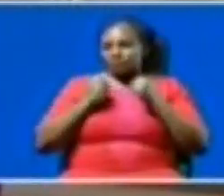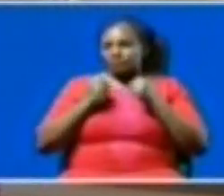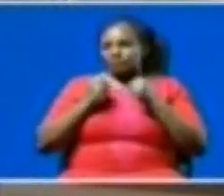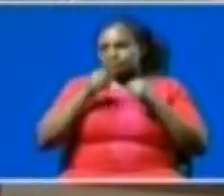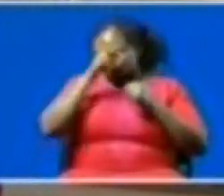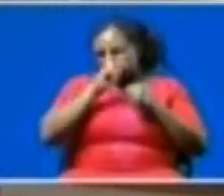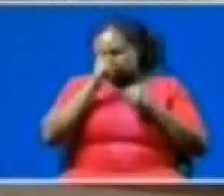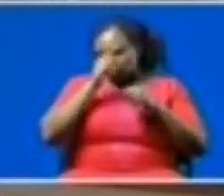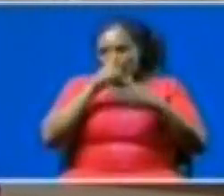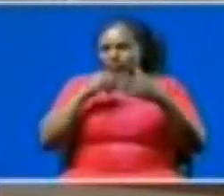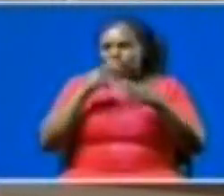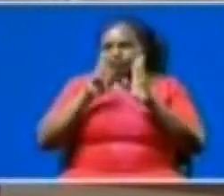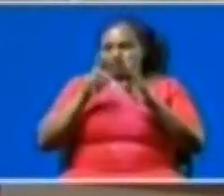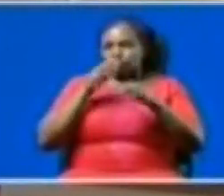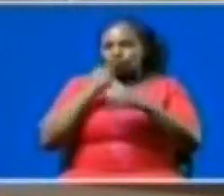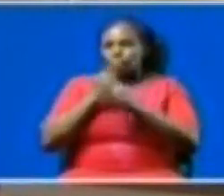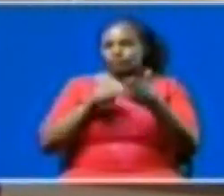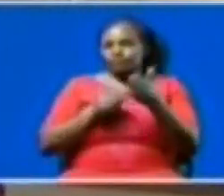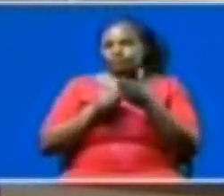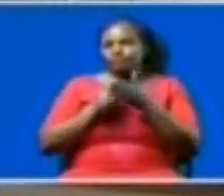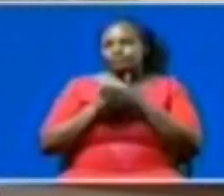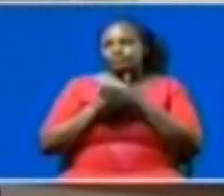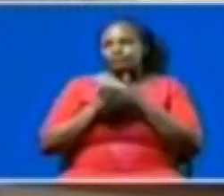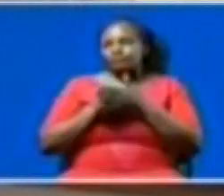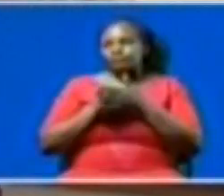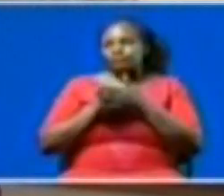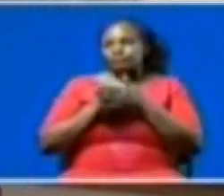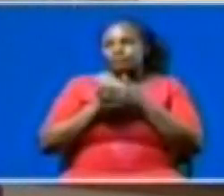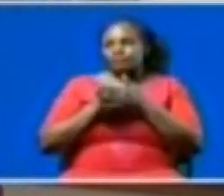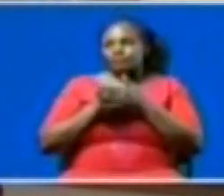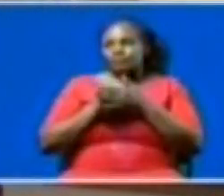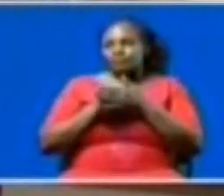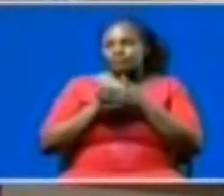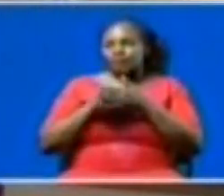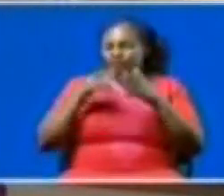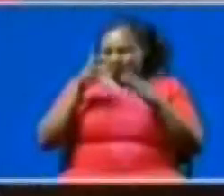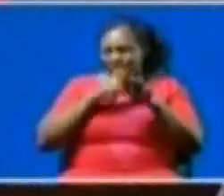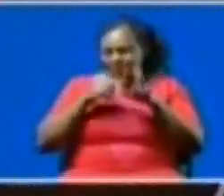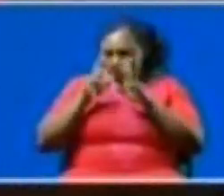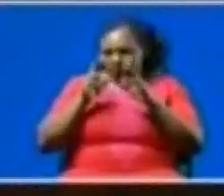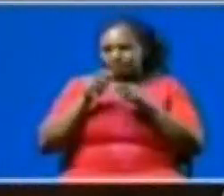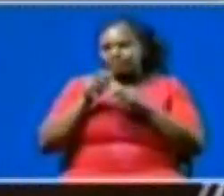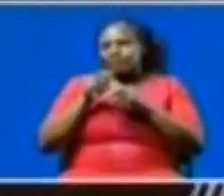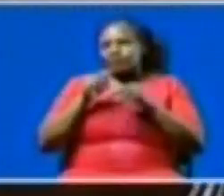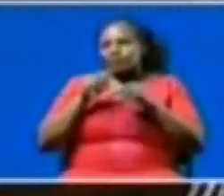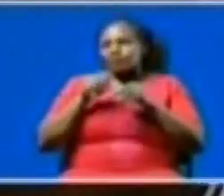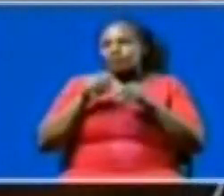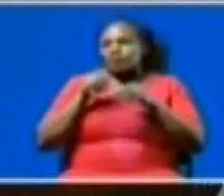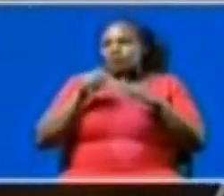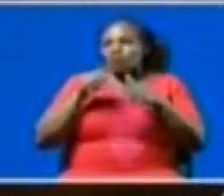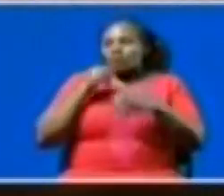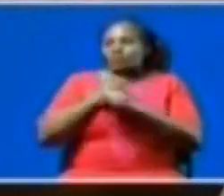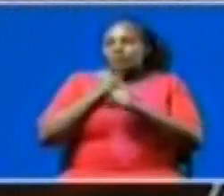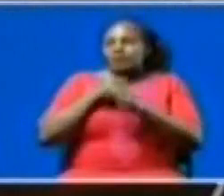determined, surprisingly for such a slight girl. No, she's very determined. So determined is